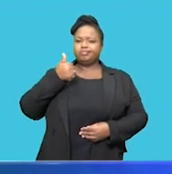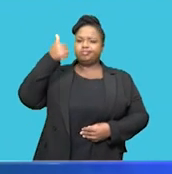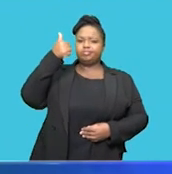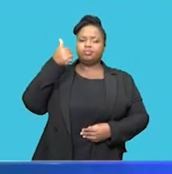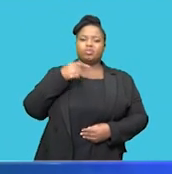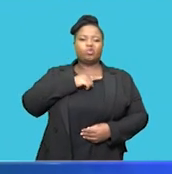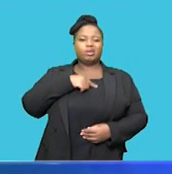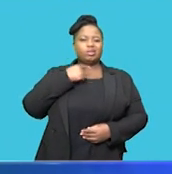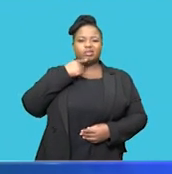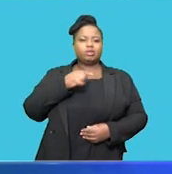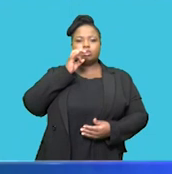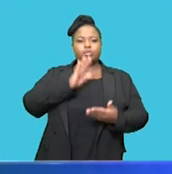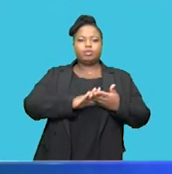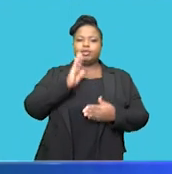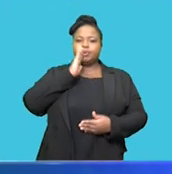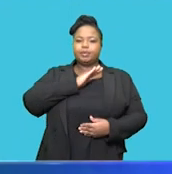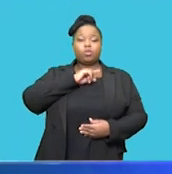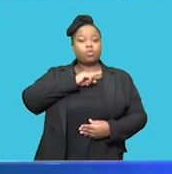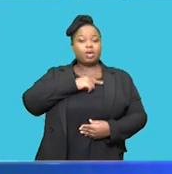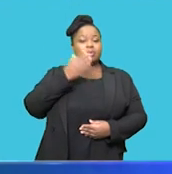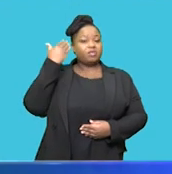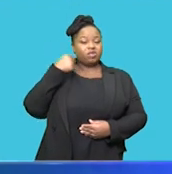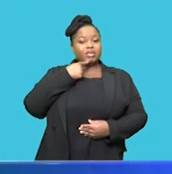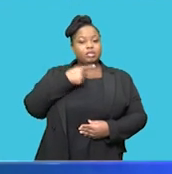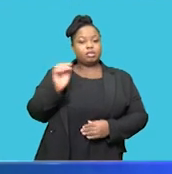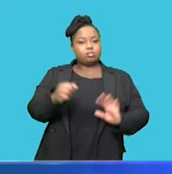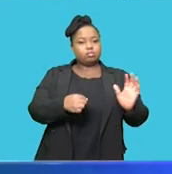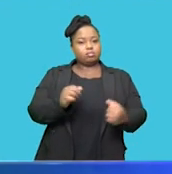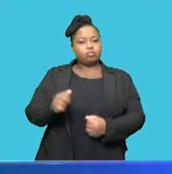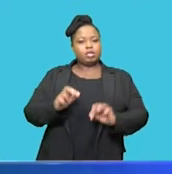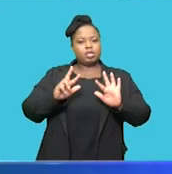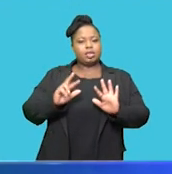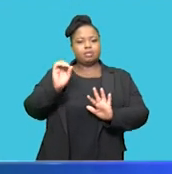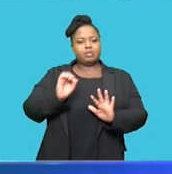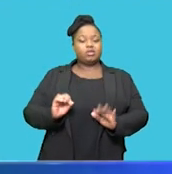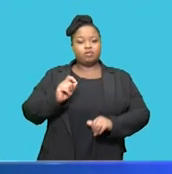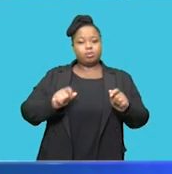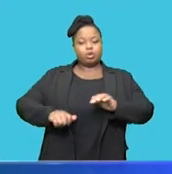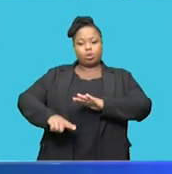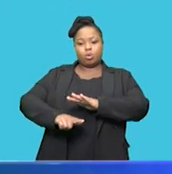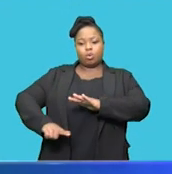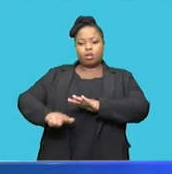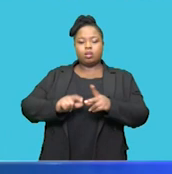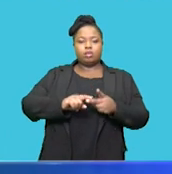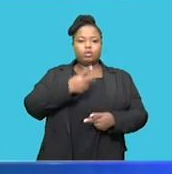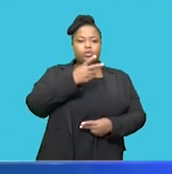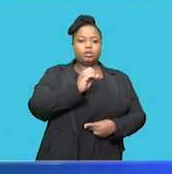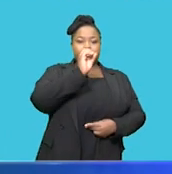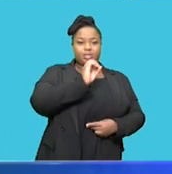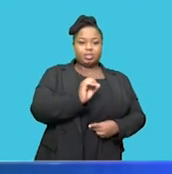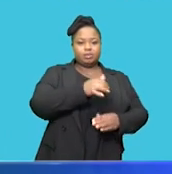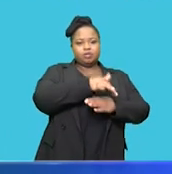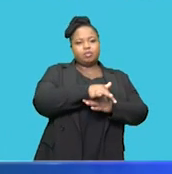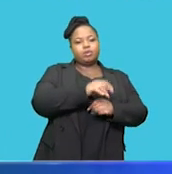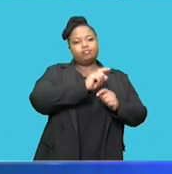ndawo ngokungagcini isethembiso sakhe sokuthi le ndawo izoqasha u-8 wama-percent abantu abaphuma ke endaweni besoqasha u-20 wama-percent abantu